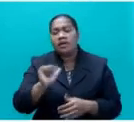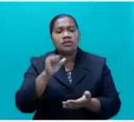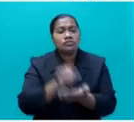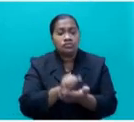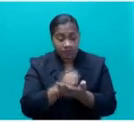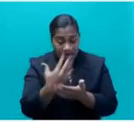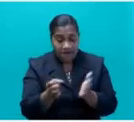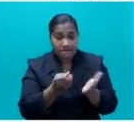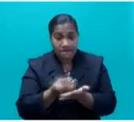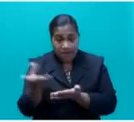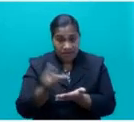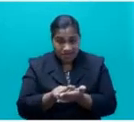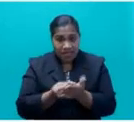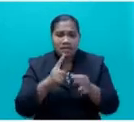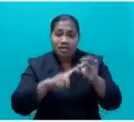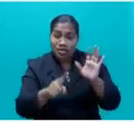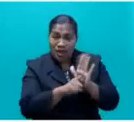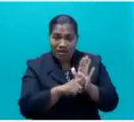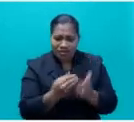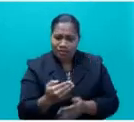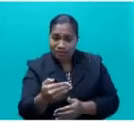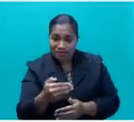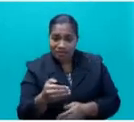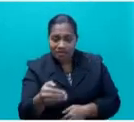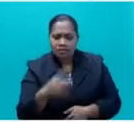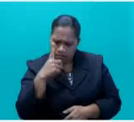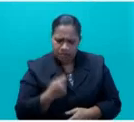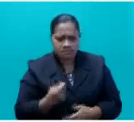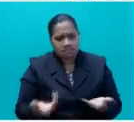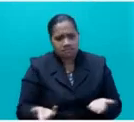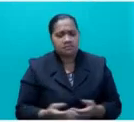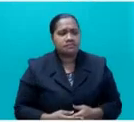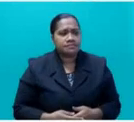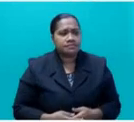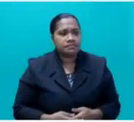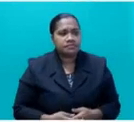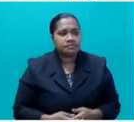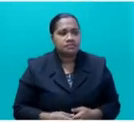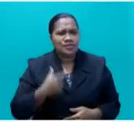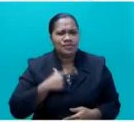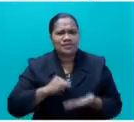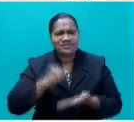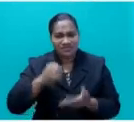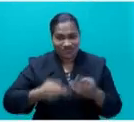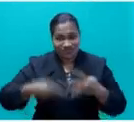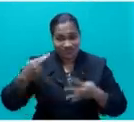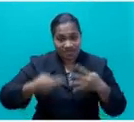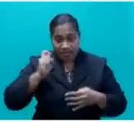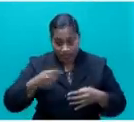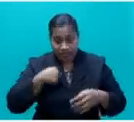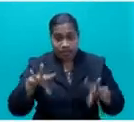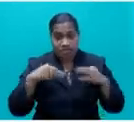the M-Pesa QR code, we will actually pay for them to do that, because in this way it's a lot more convenient. So if I receive 360, if